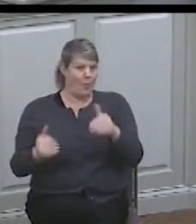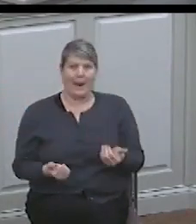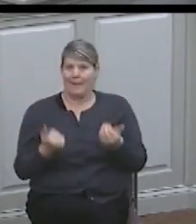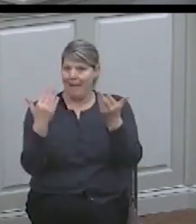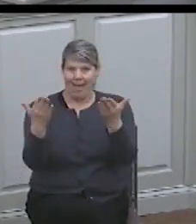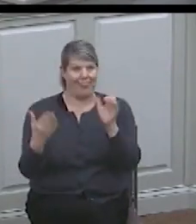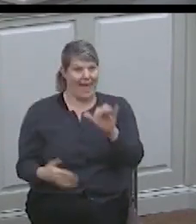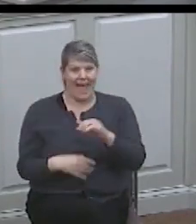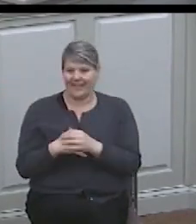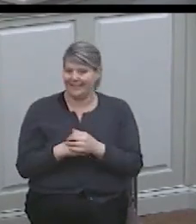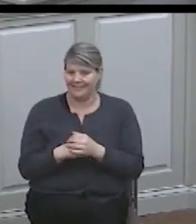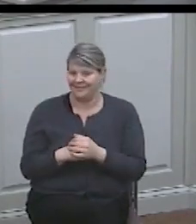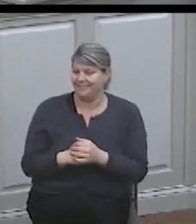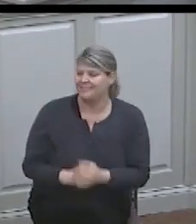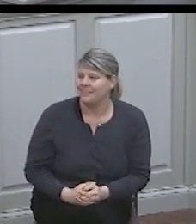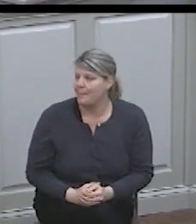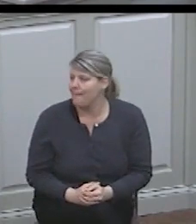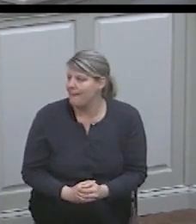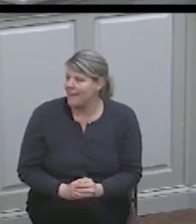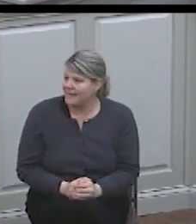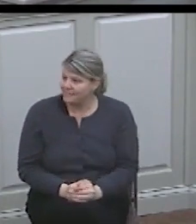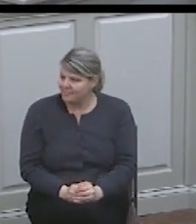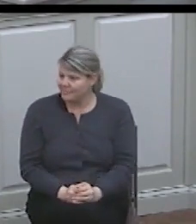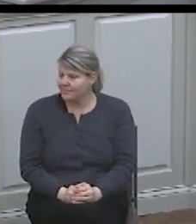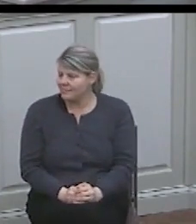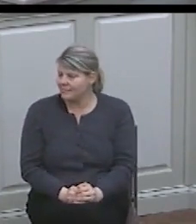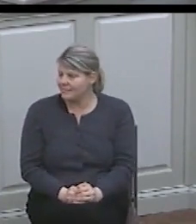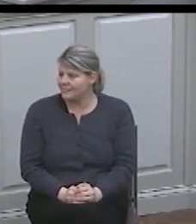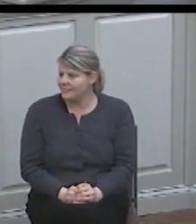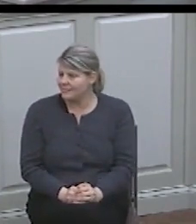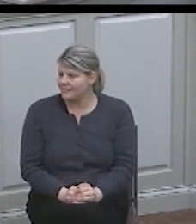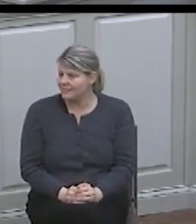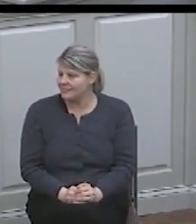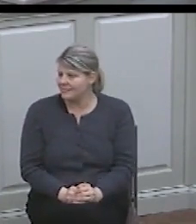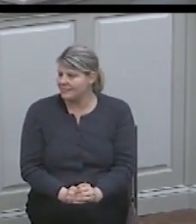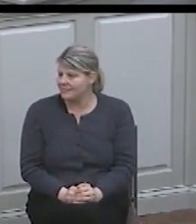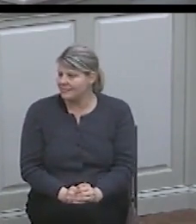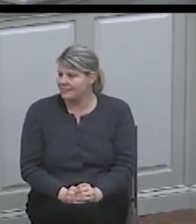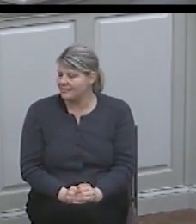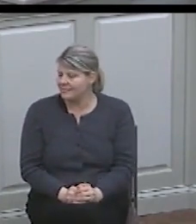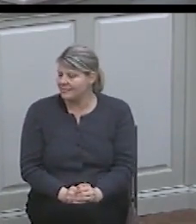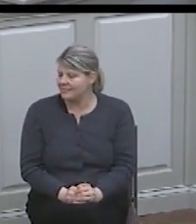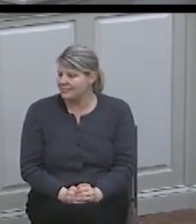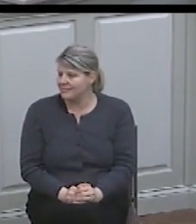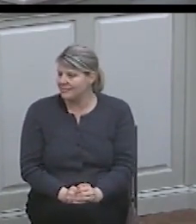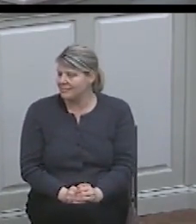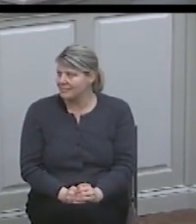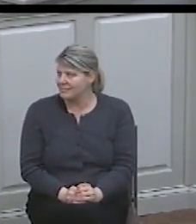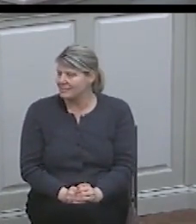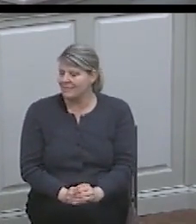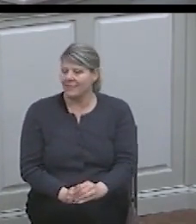Atkins. Oh, I'm. You want? No, I thought you could do it.